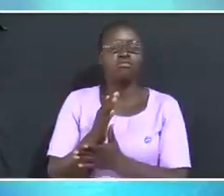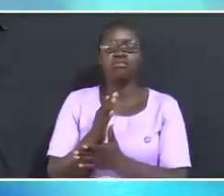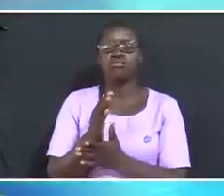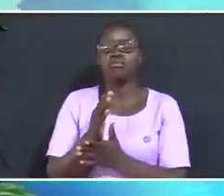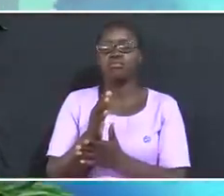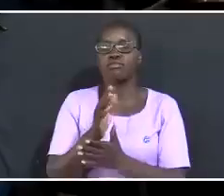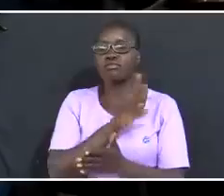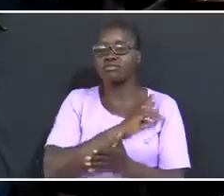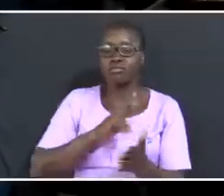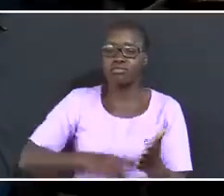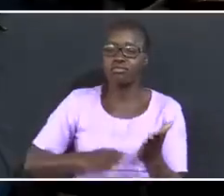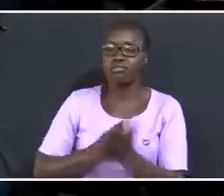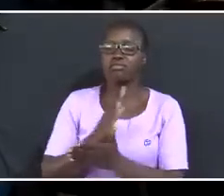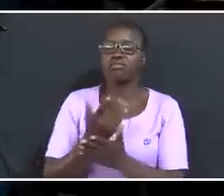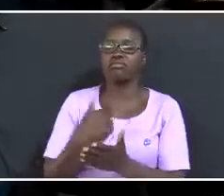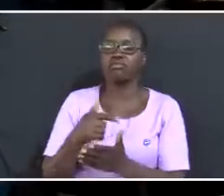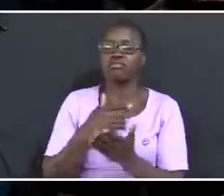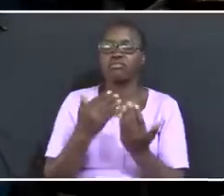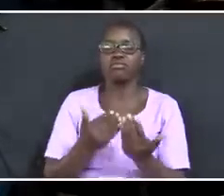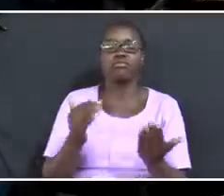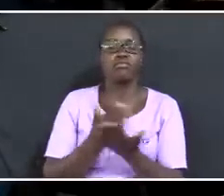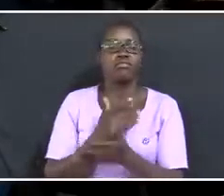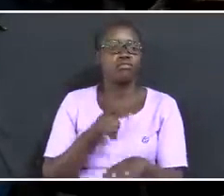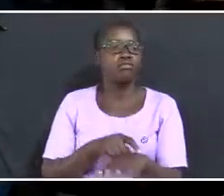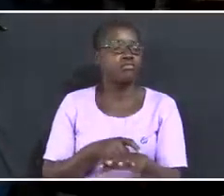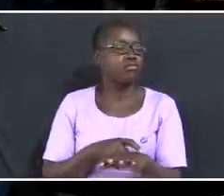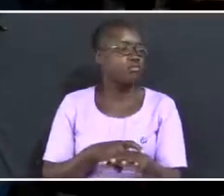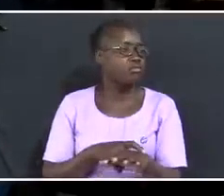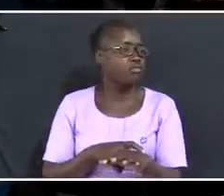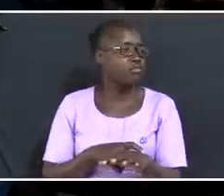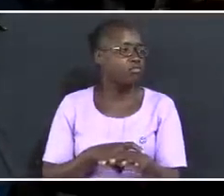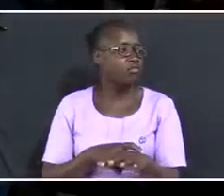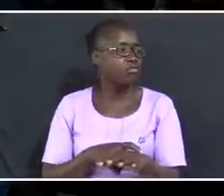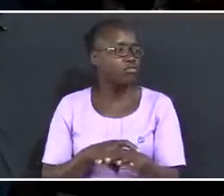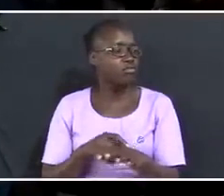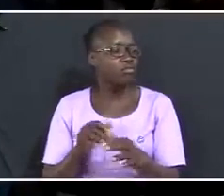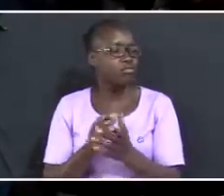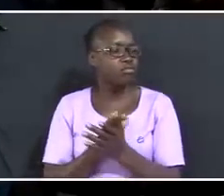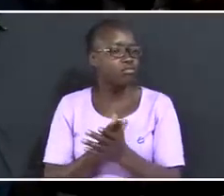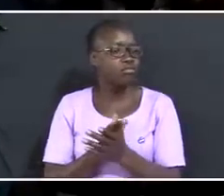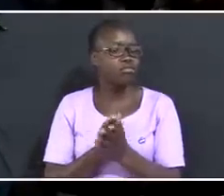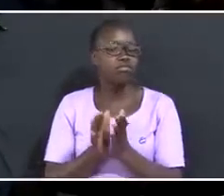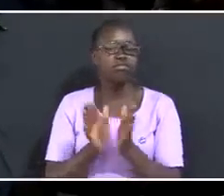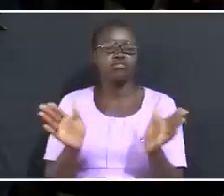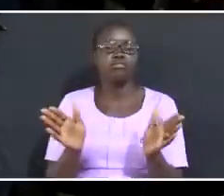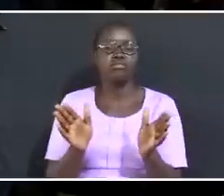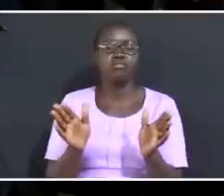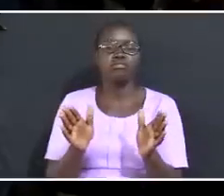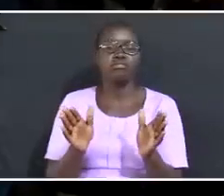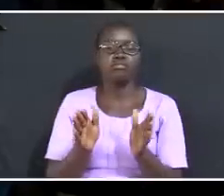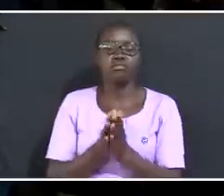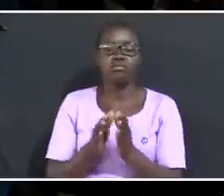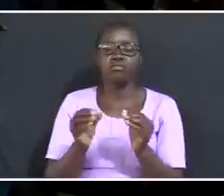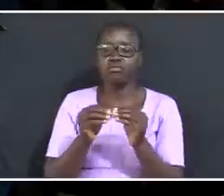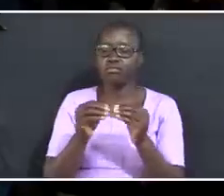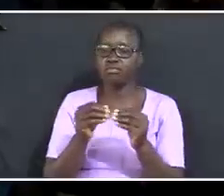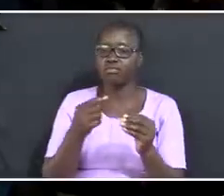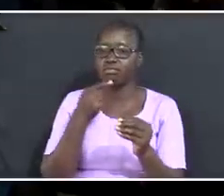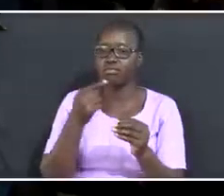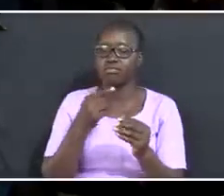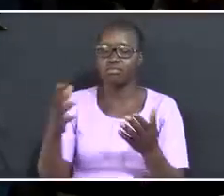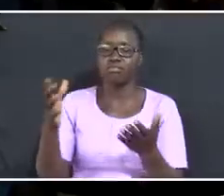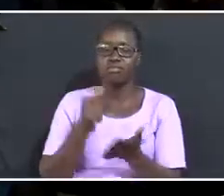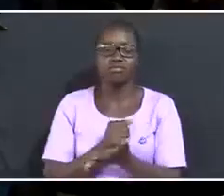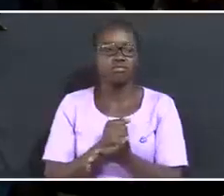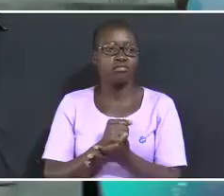rights of our children. Sometimes the government has said we are